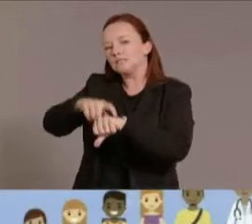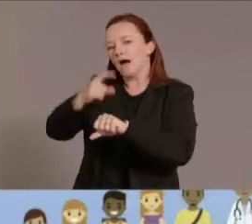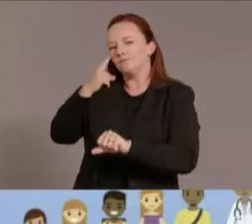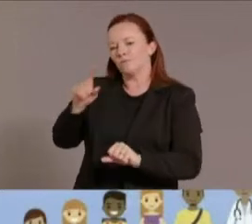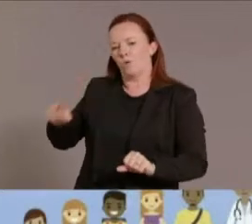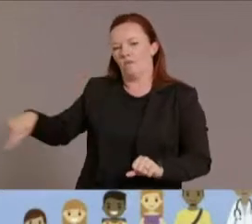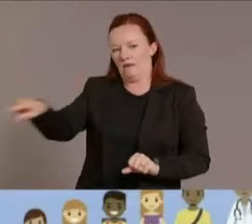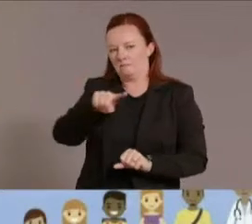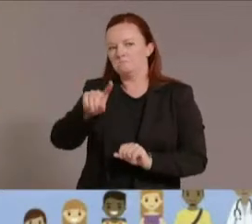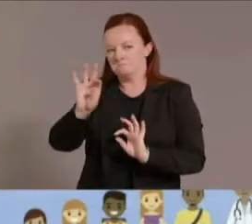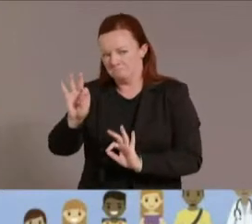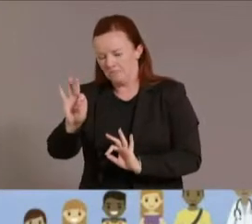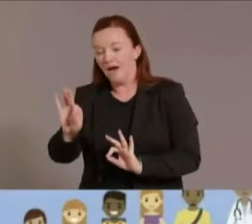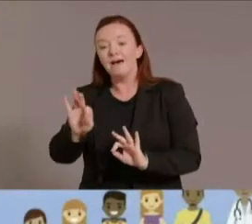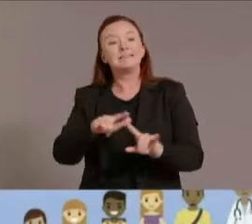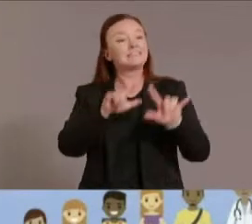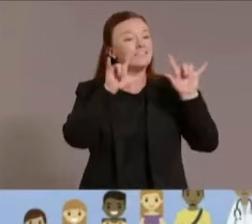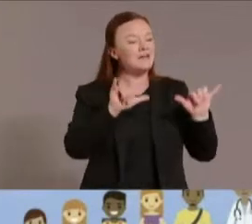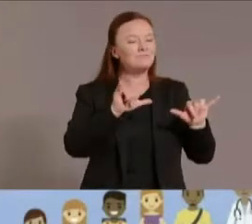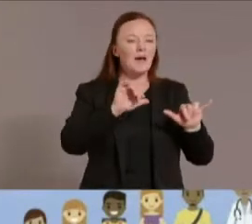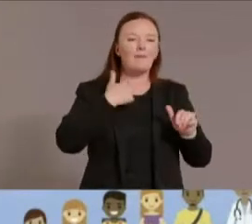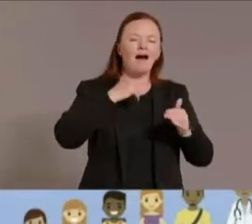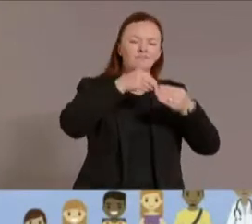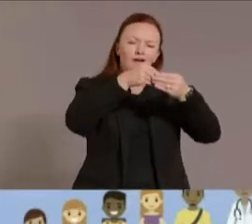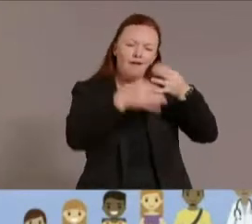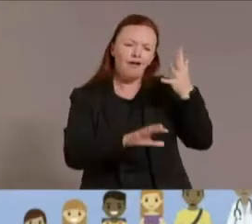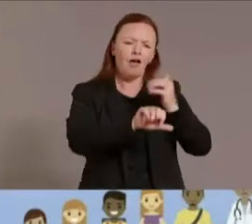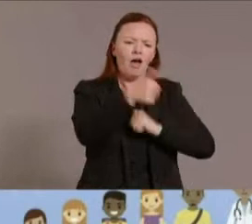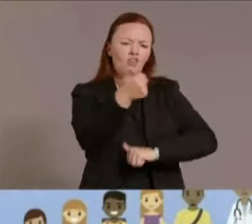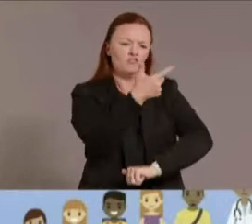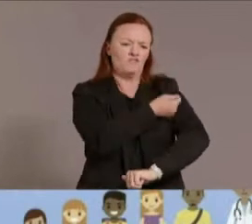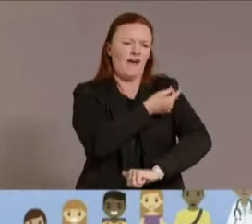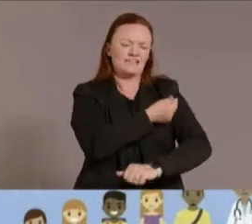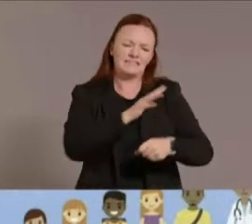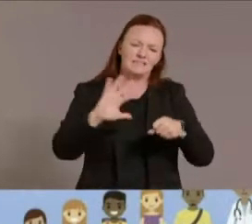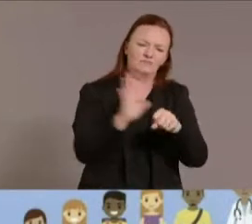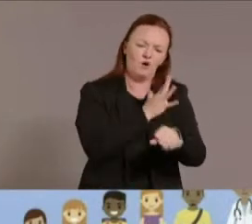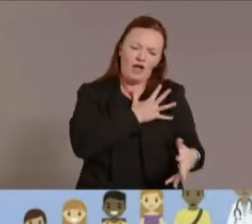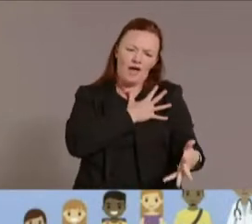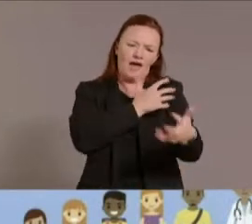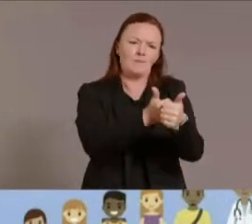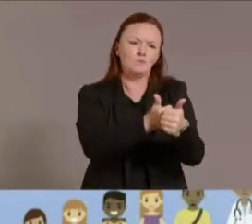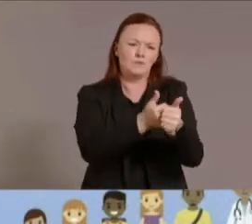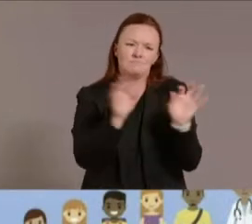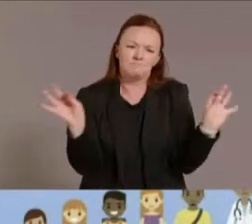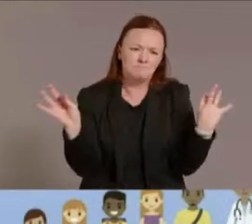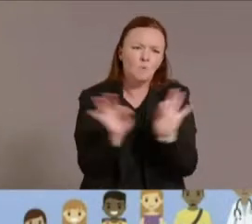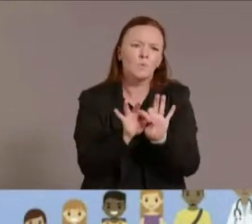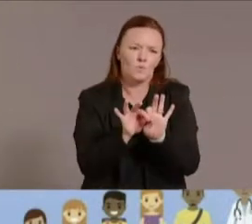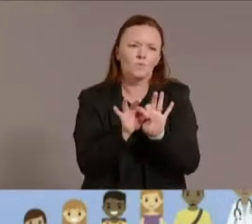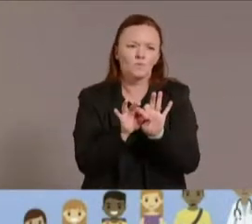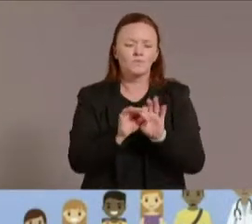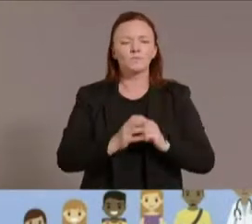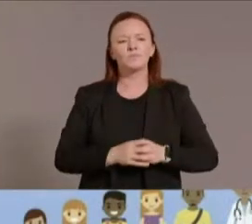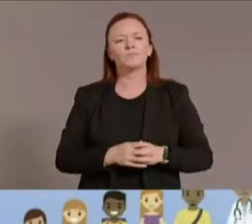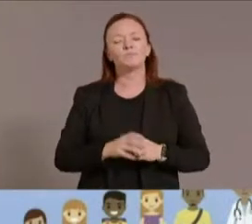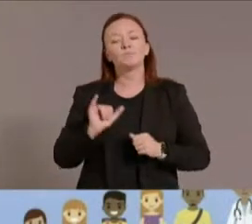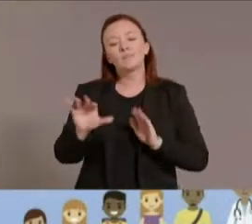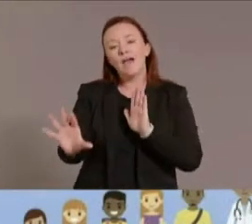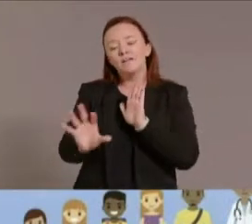they are fully vaccinated and up to date on their immunizations. You can find additional